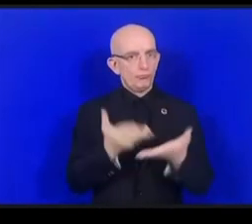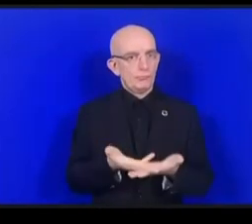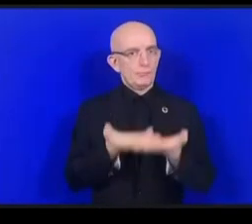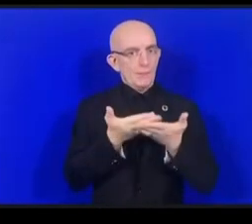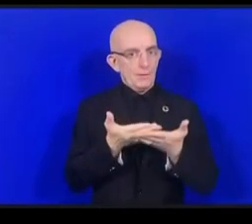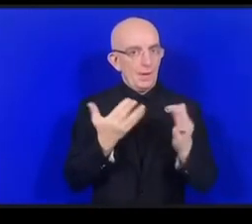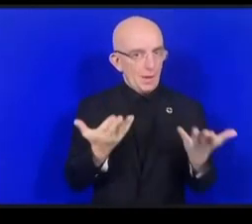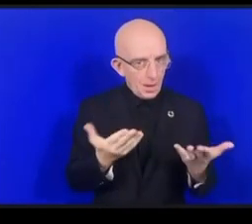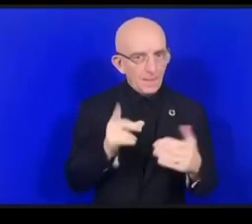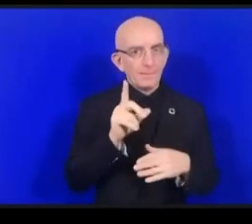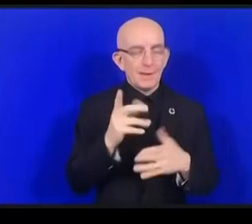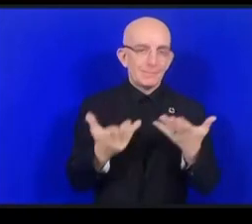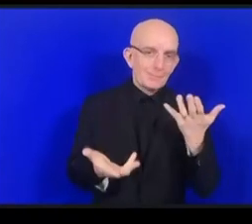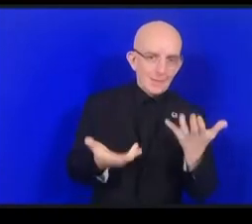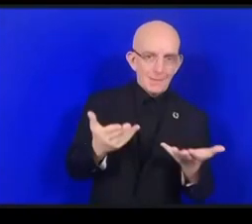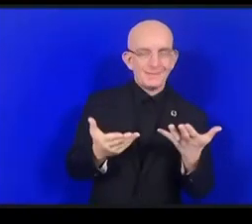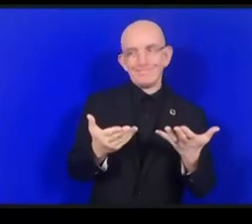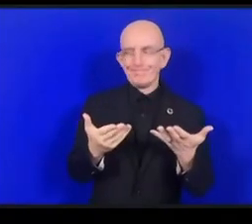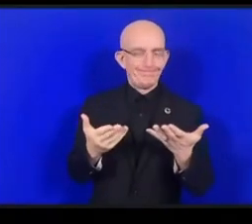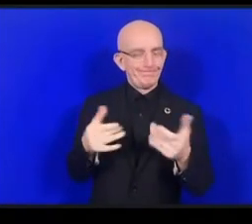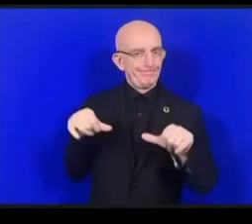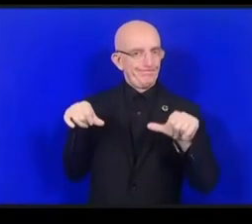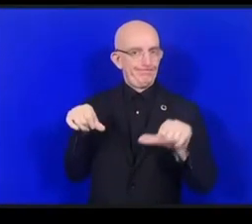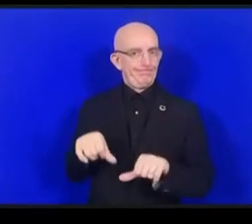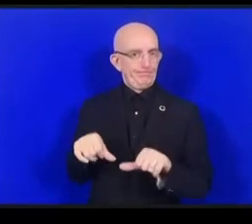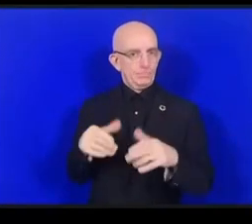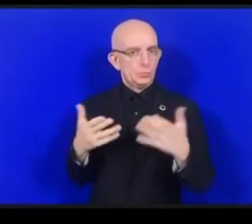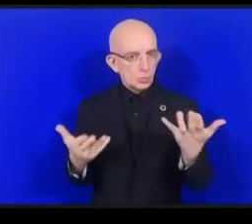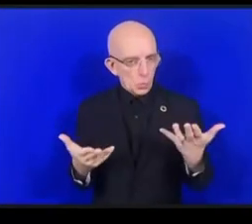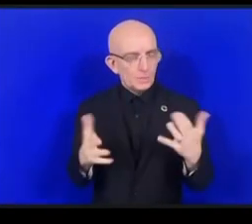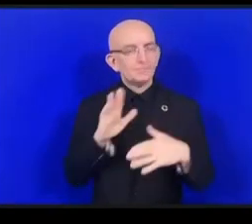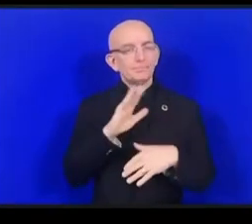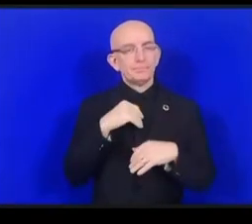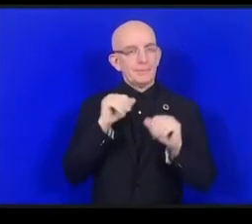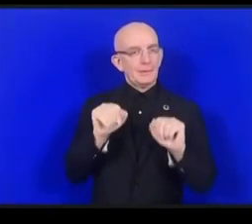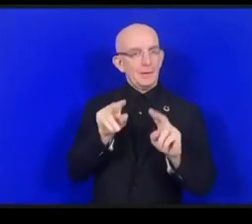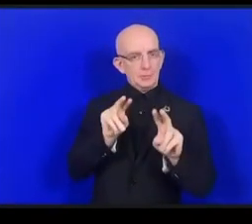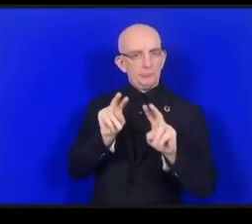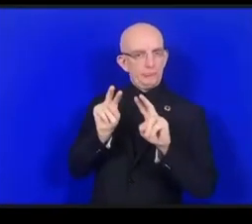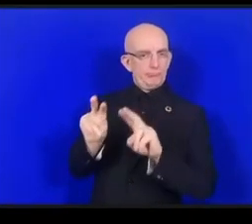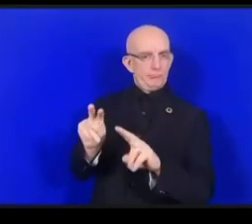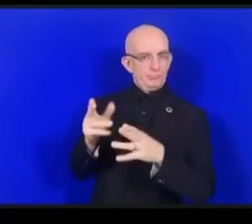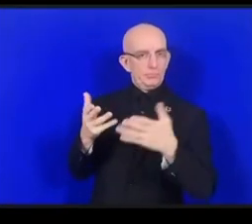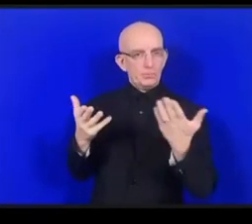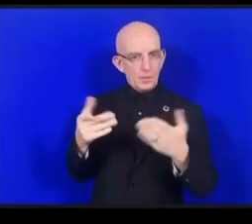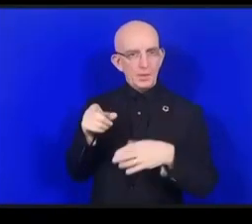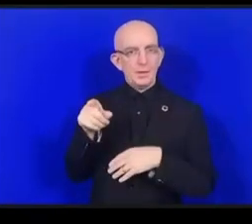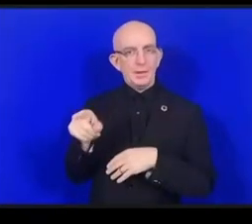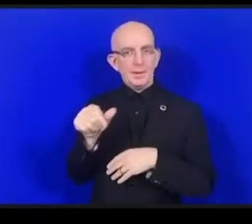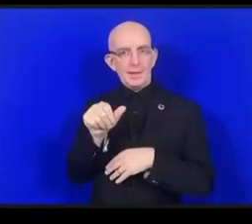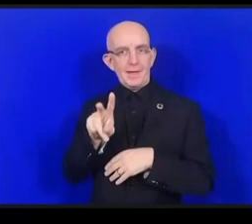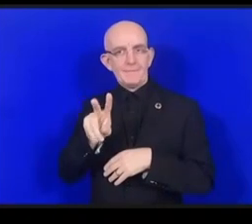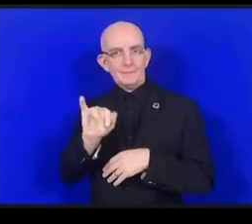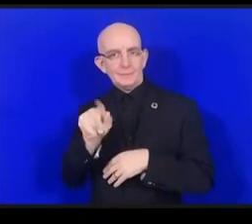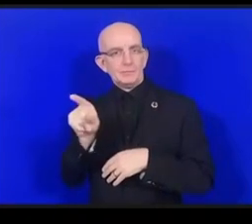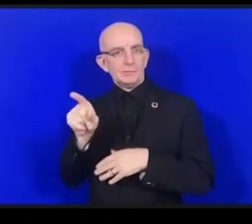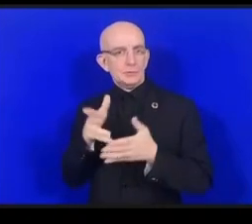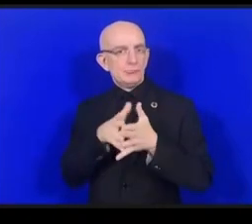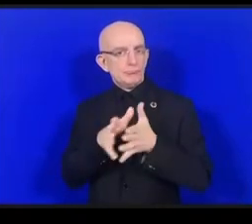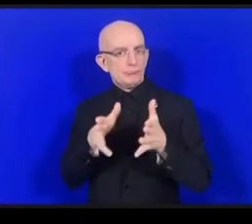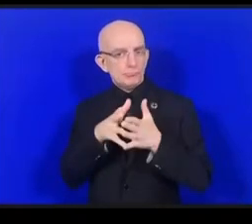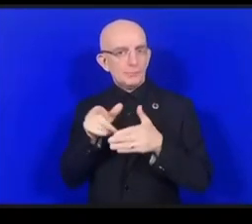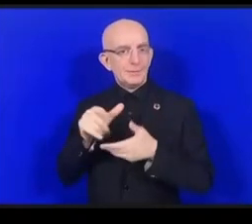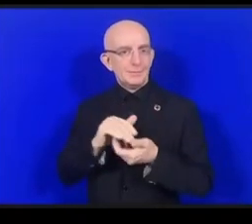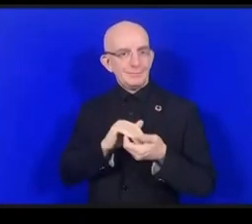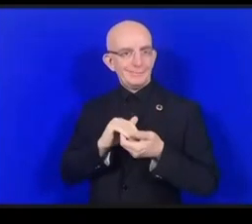on Internet of Things, and also DCIoT is one of the most